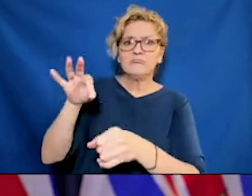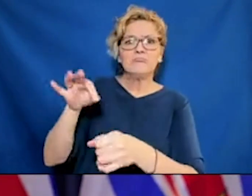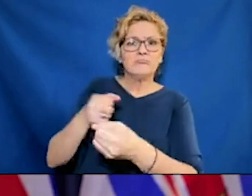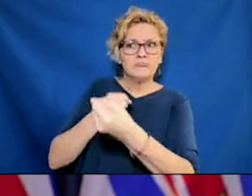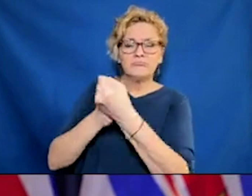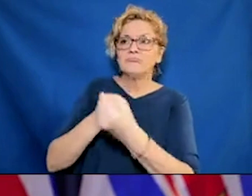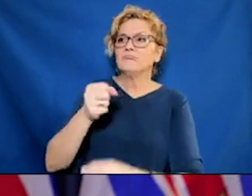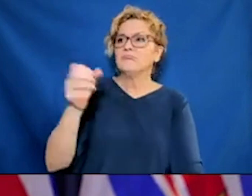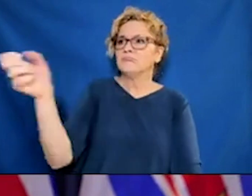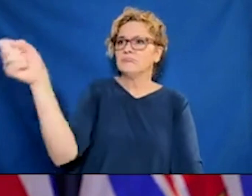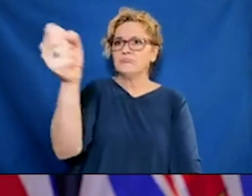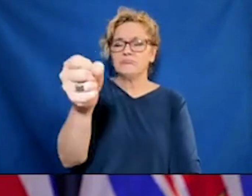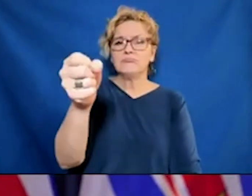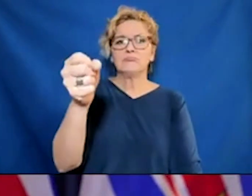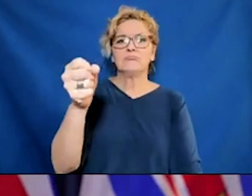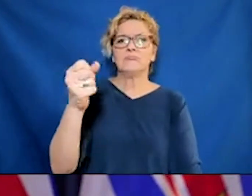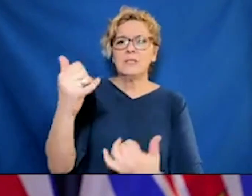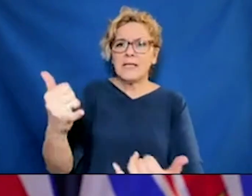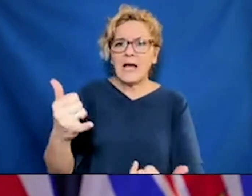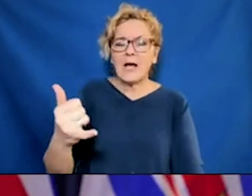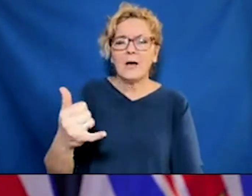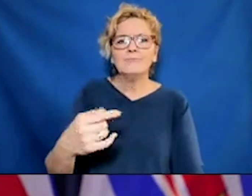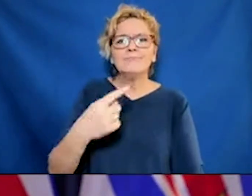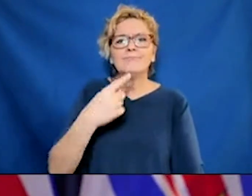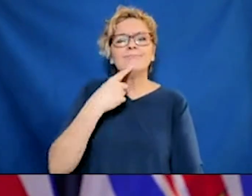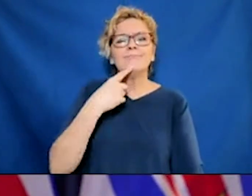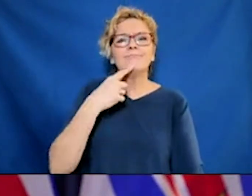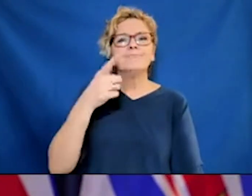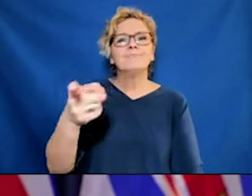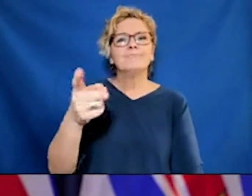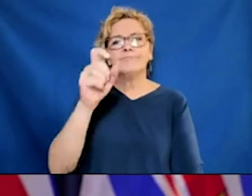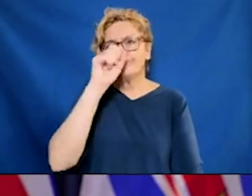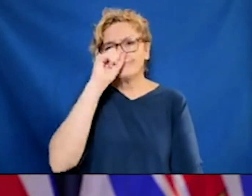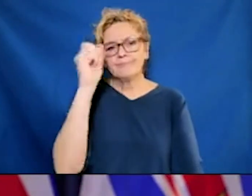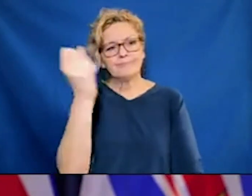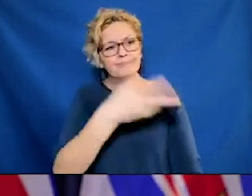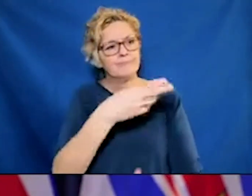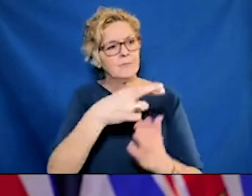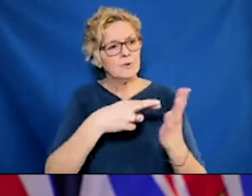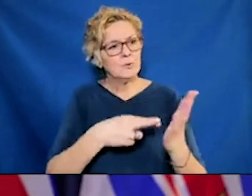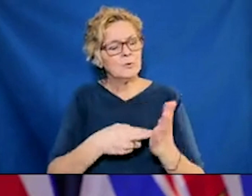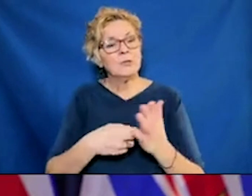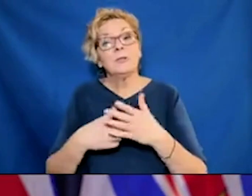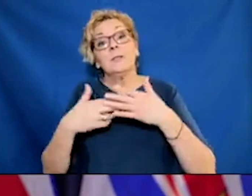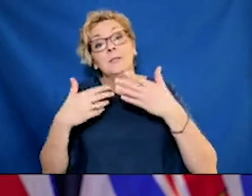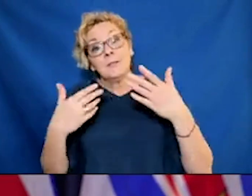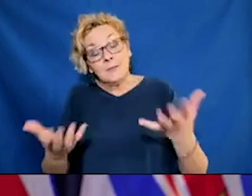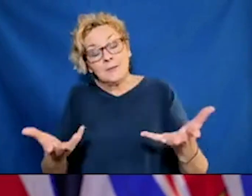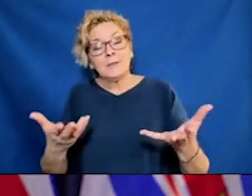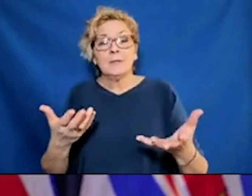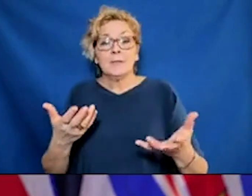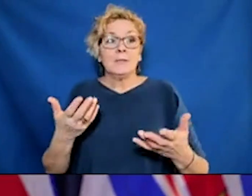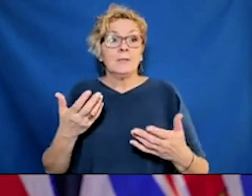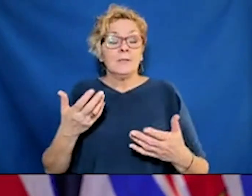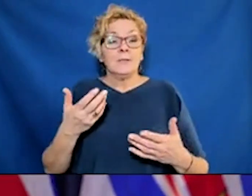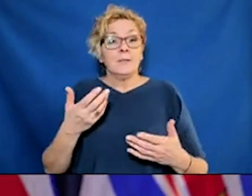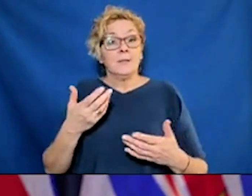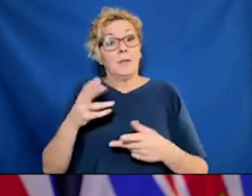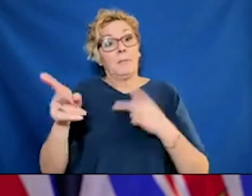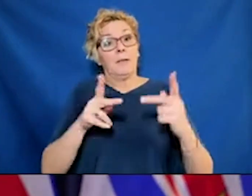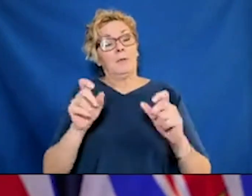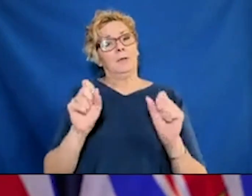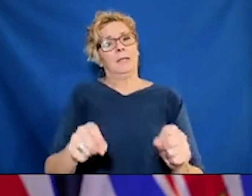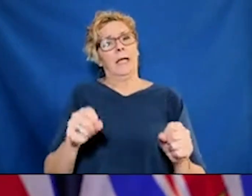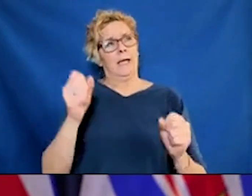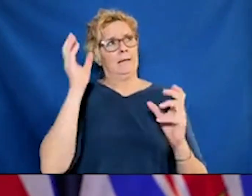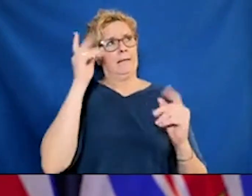now. This is a critical moment in the pandemic, and this is a decision we all have to focus on in our lives. What's